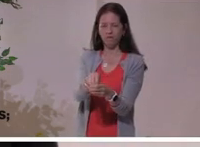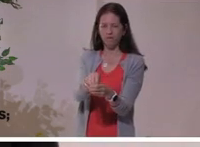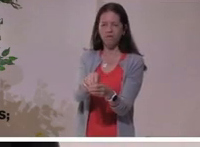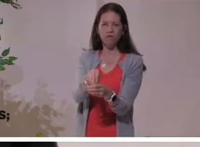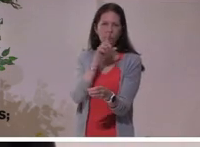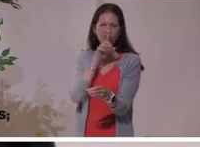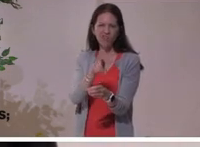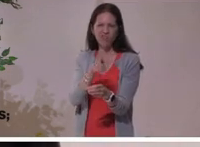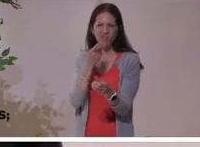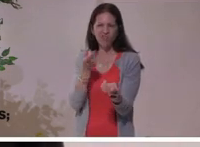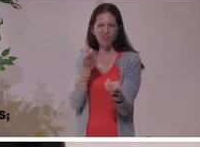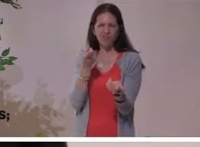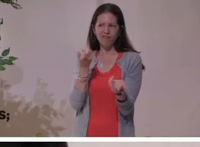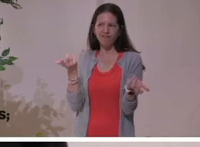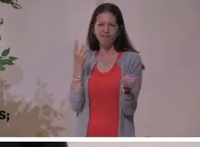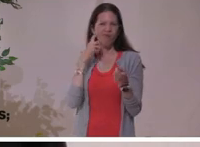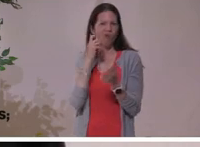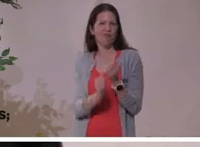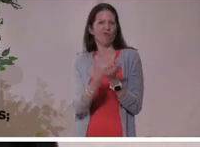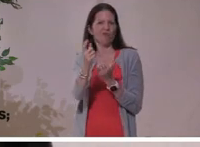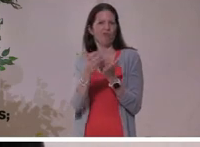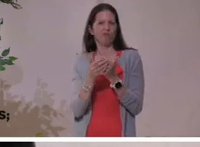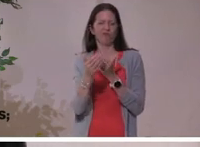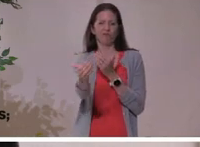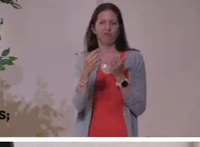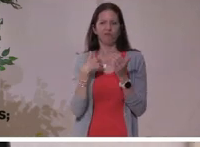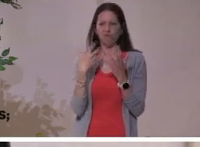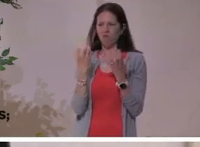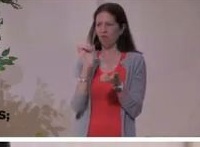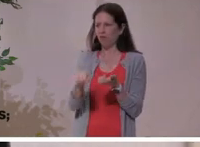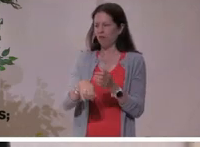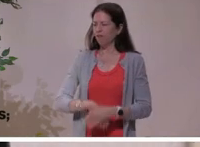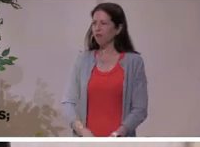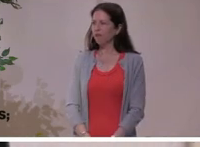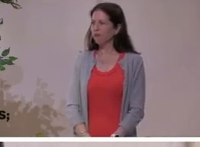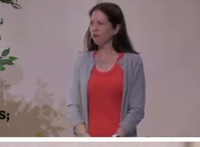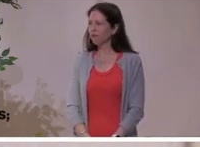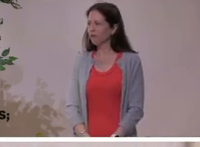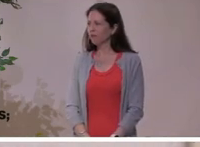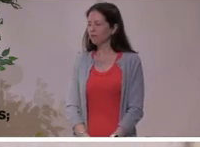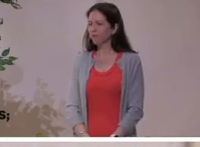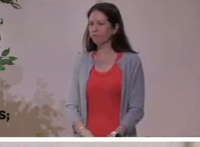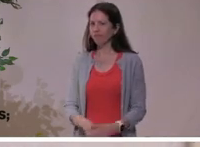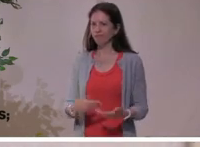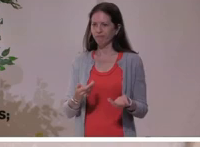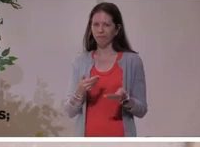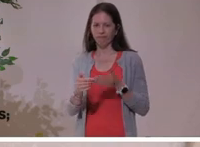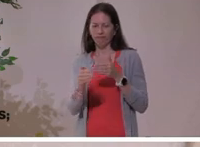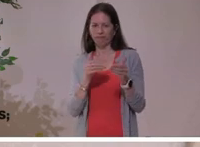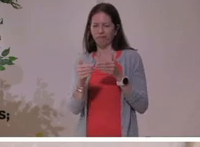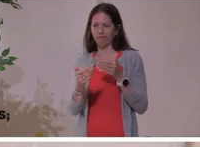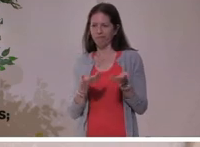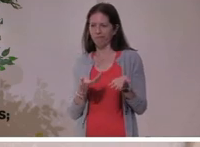for everybody in the future. It's, you know, regardless of your